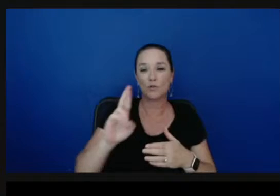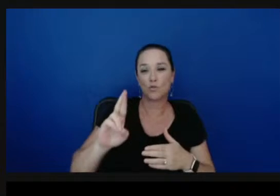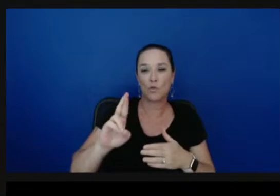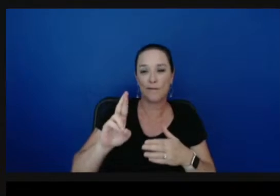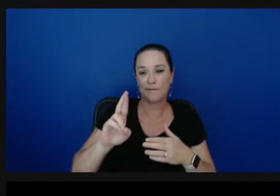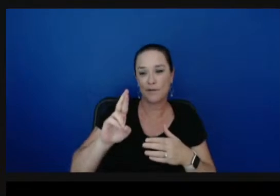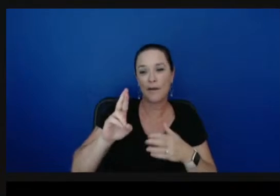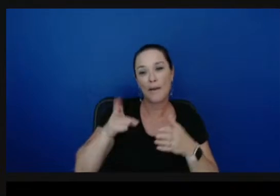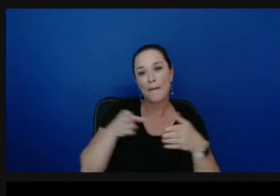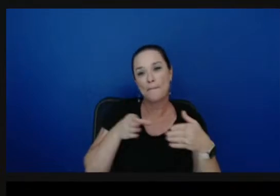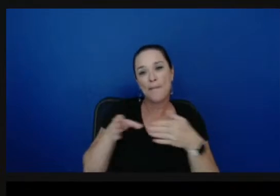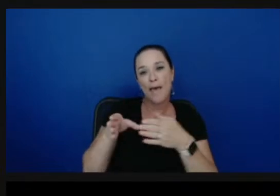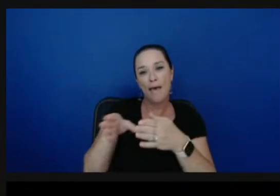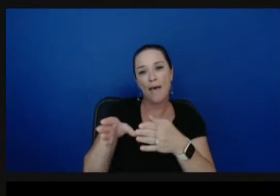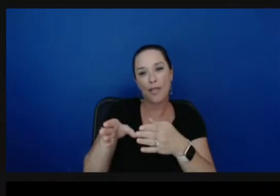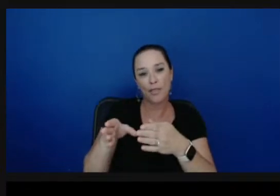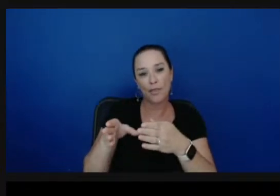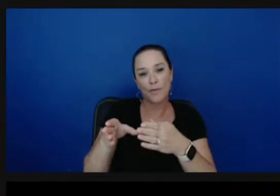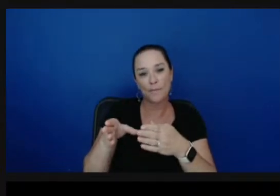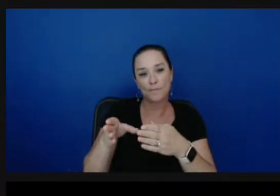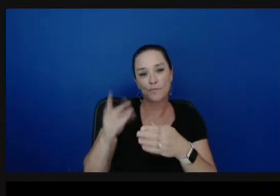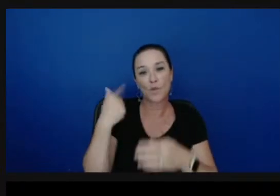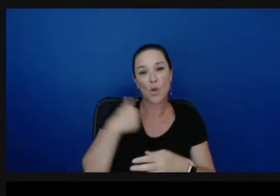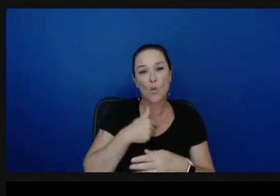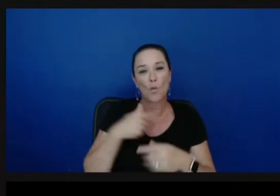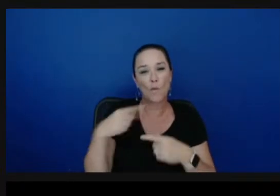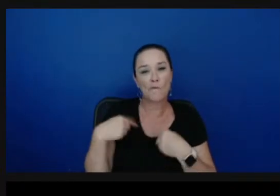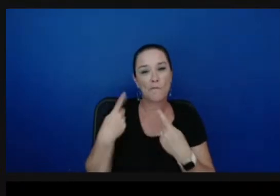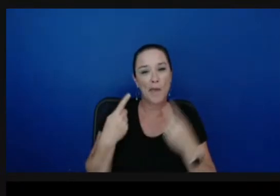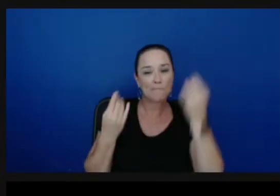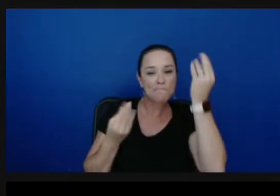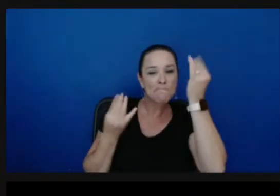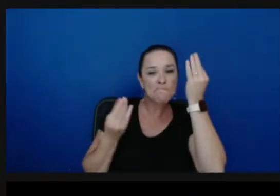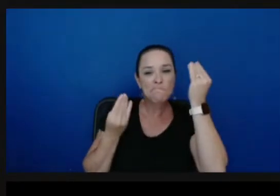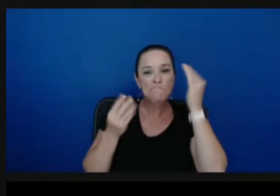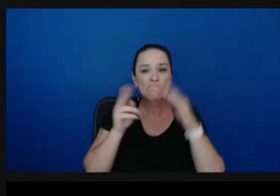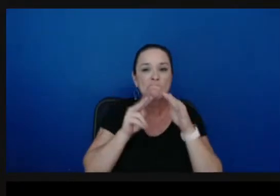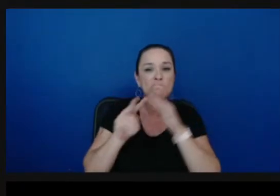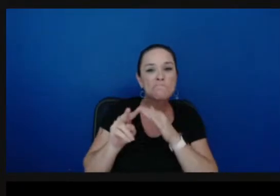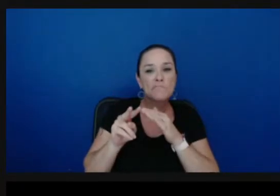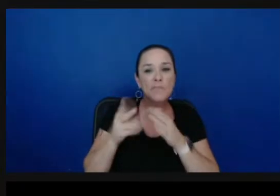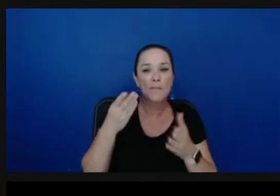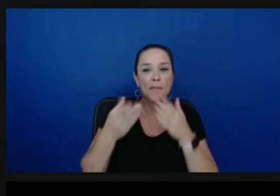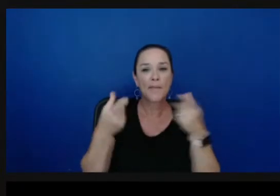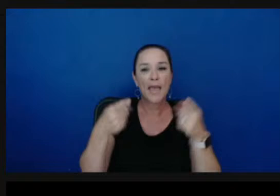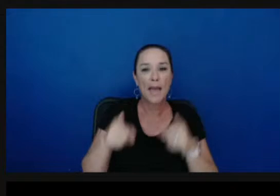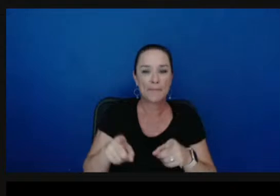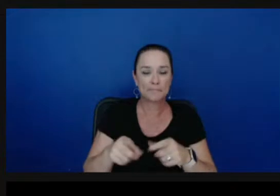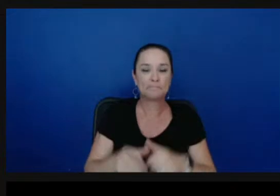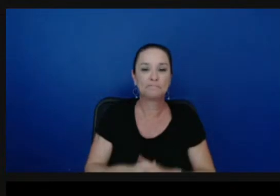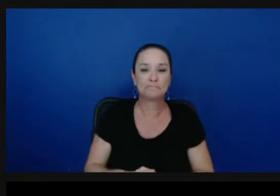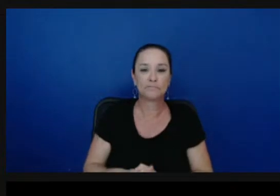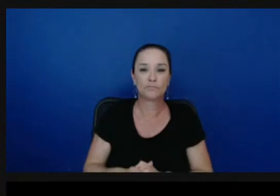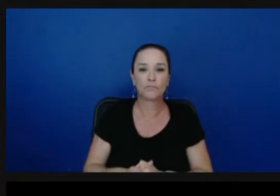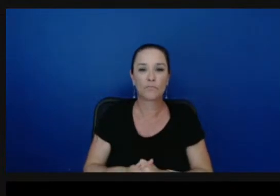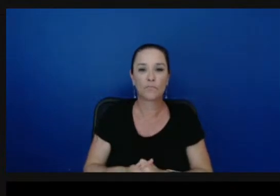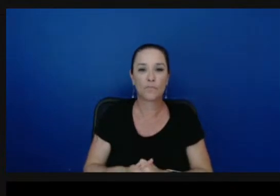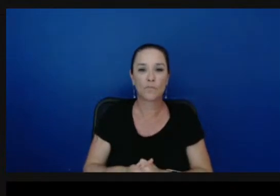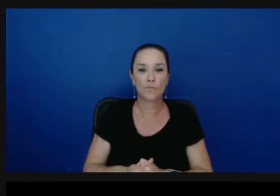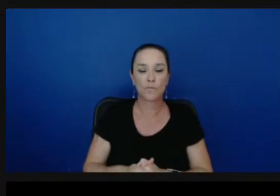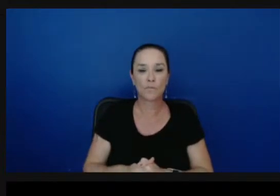pathway, as we've been speculating might happen for a while now. And because that's